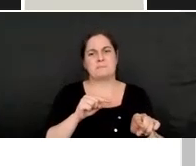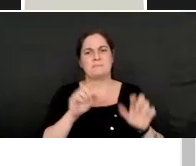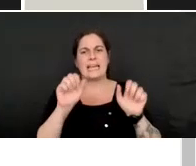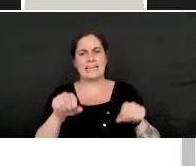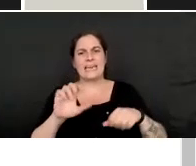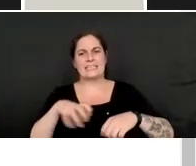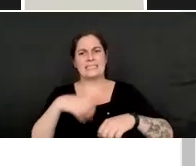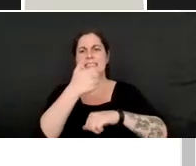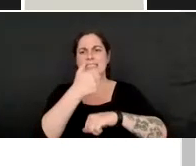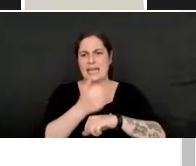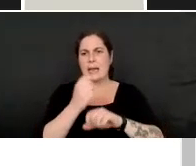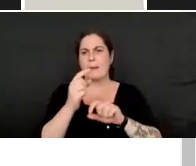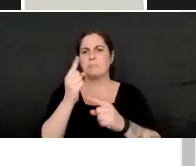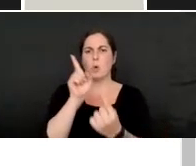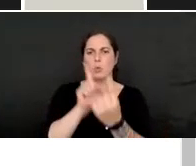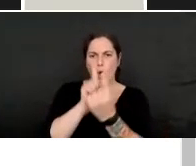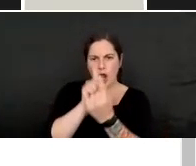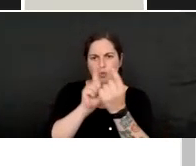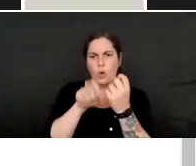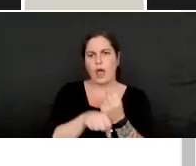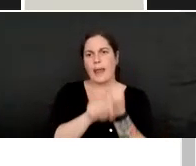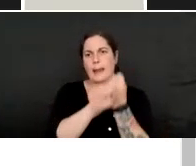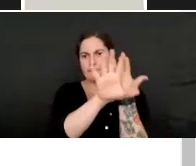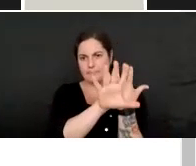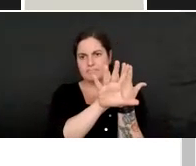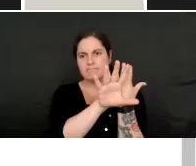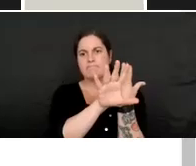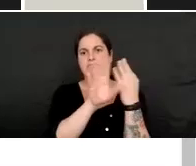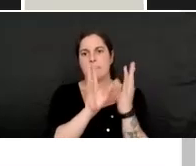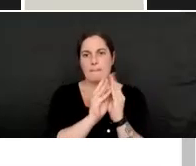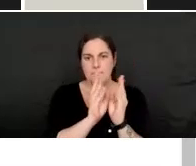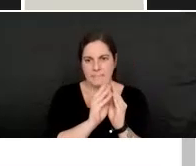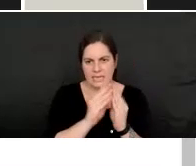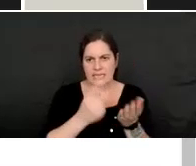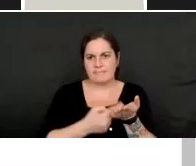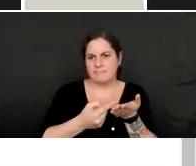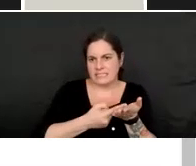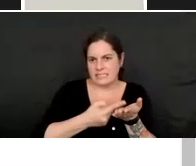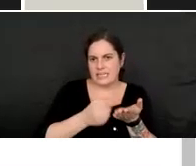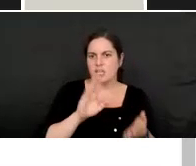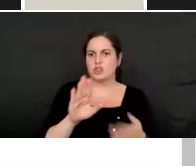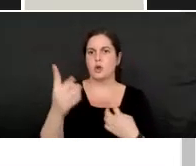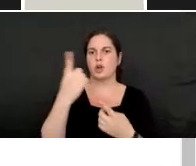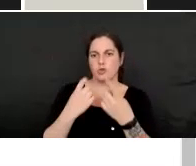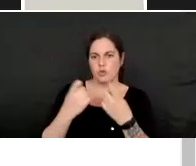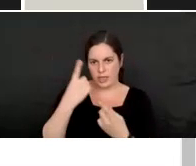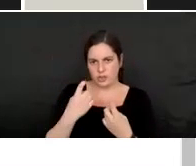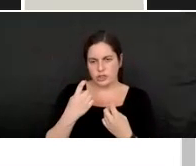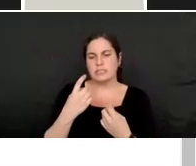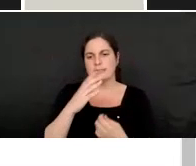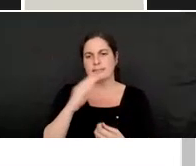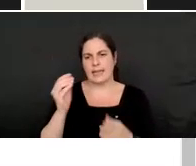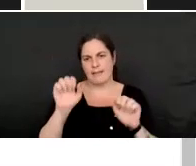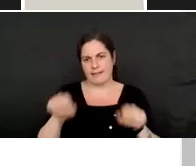for a one-on-one video session where we can discuss what your question is, and I can give you, you